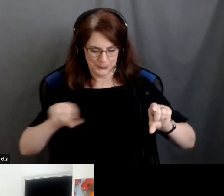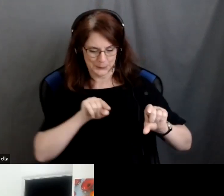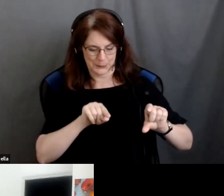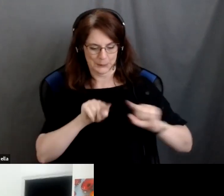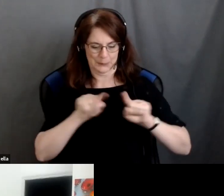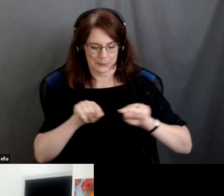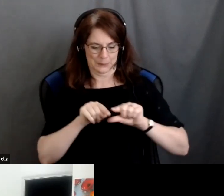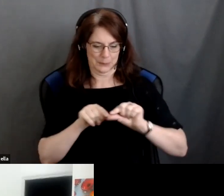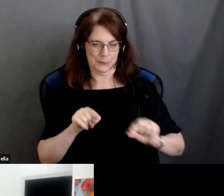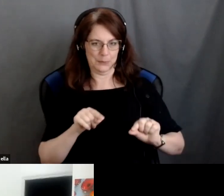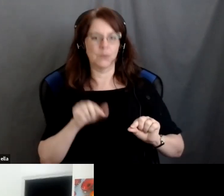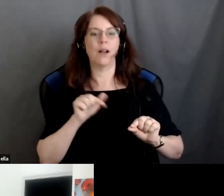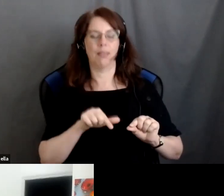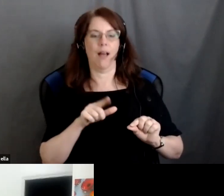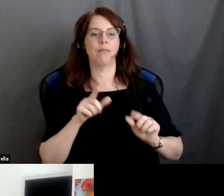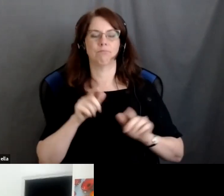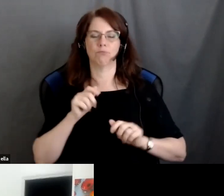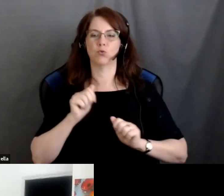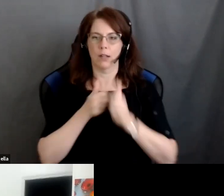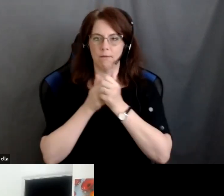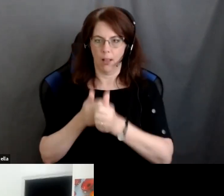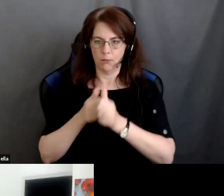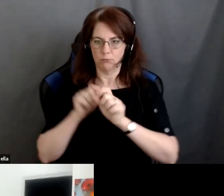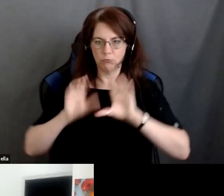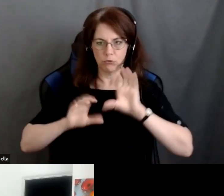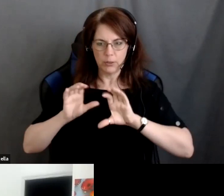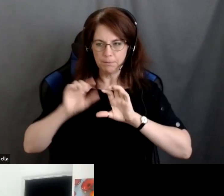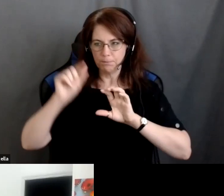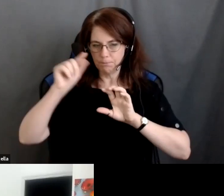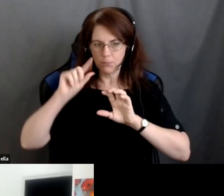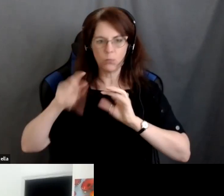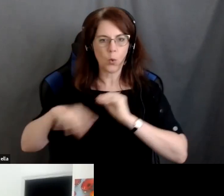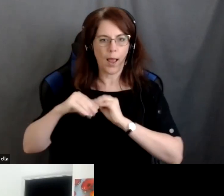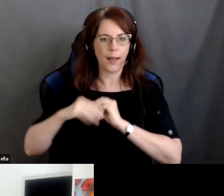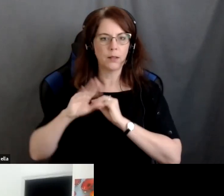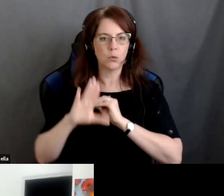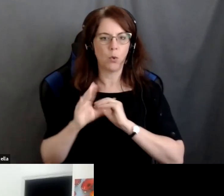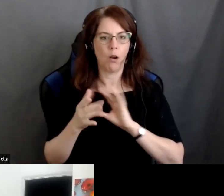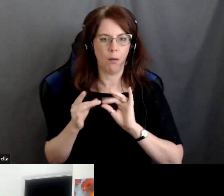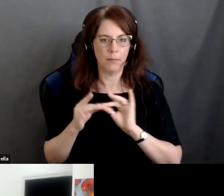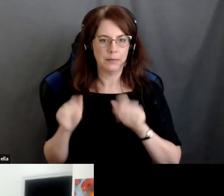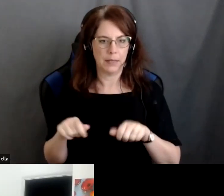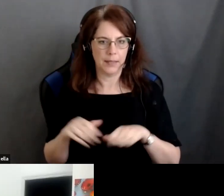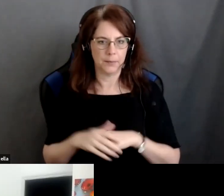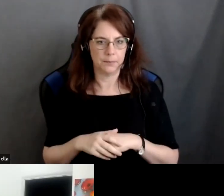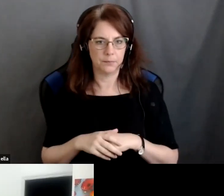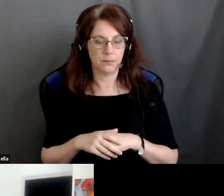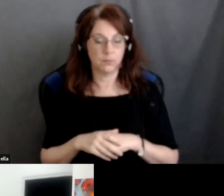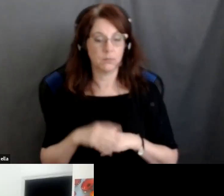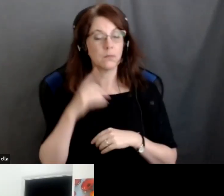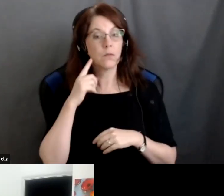is selected, that will allow you to follow along with the chat or add in your comments. For Q&A